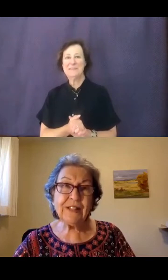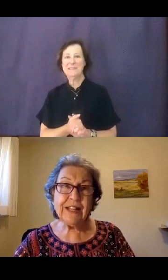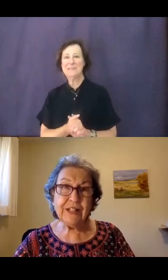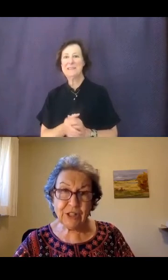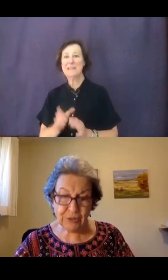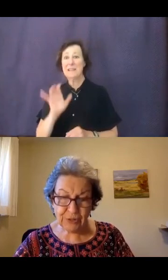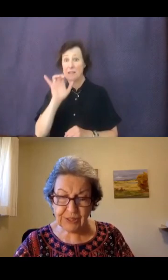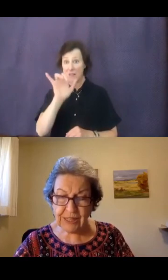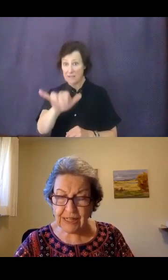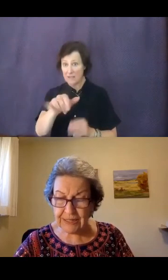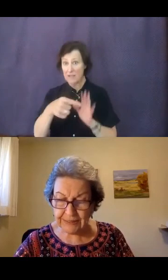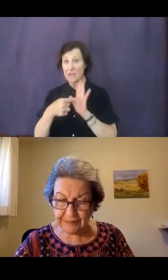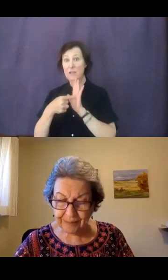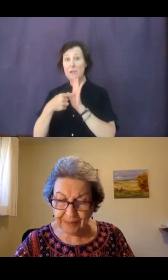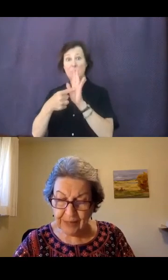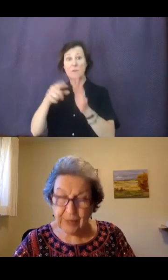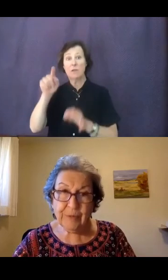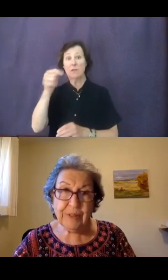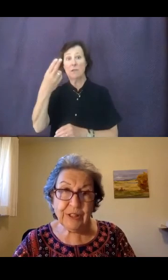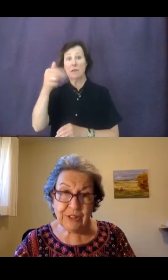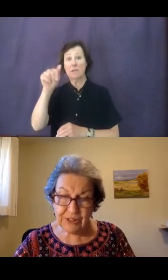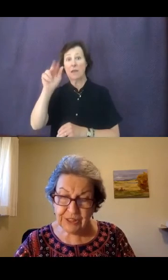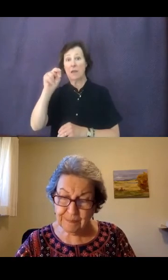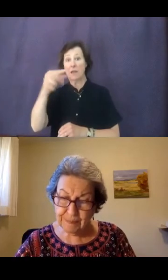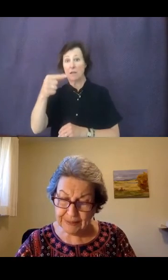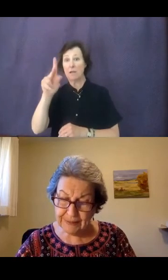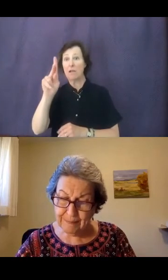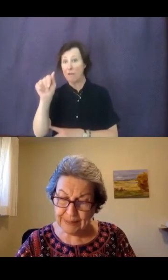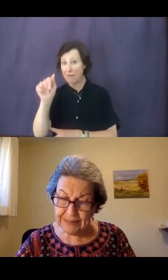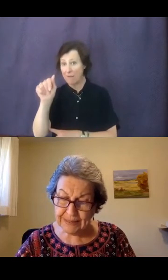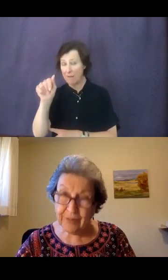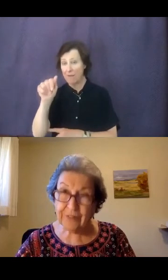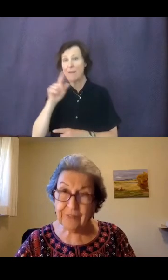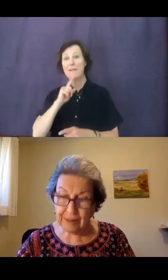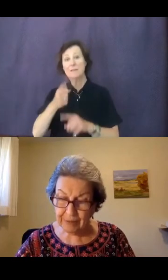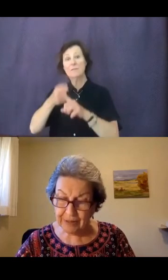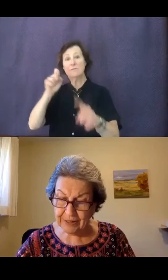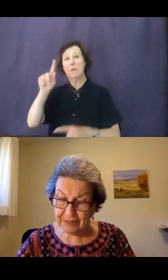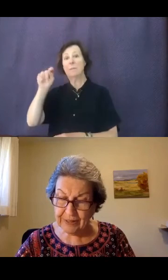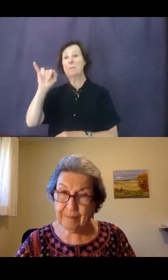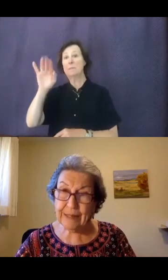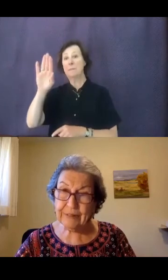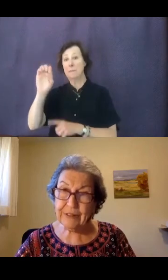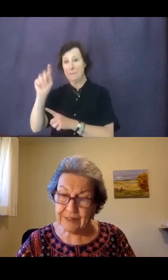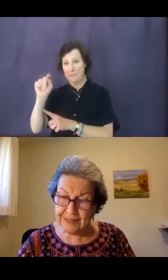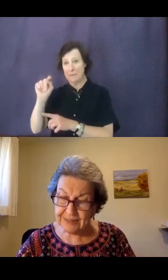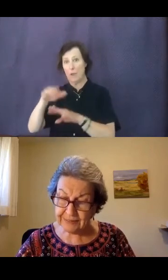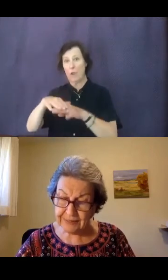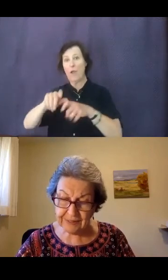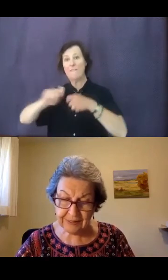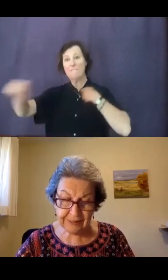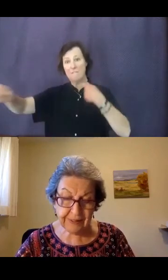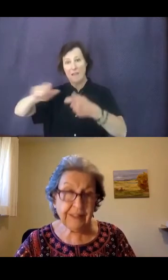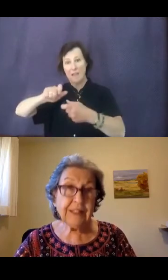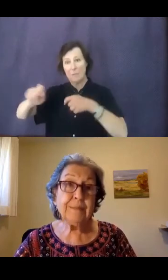This slide shows a thangka, which is a Tibetan painting on fabric mounted on silk to be used